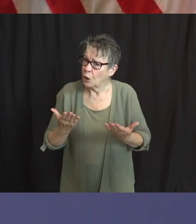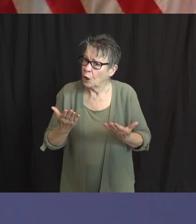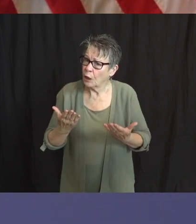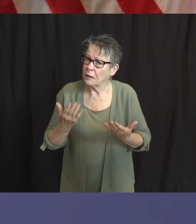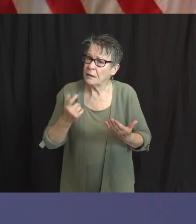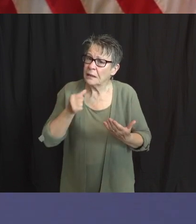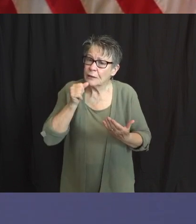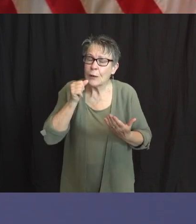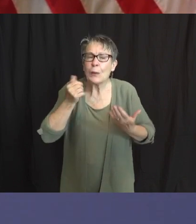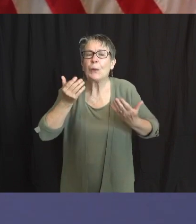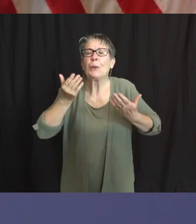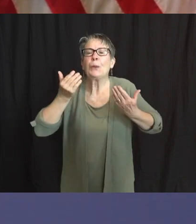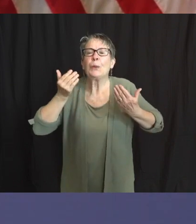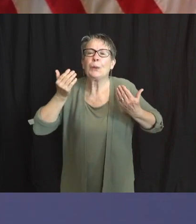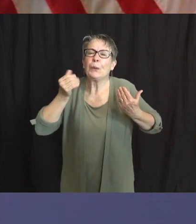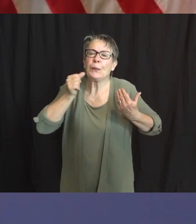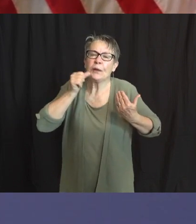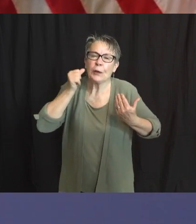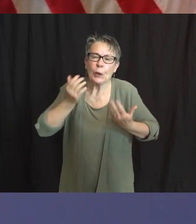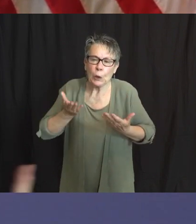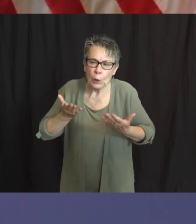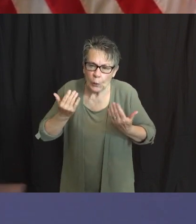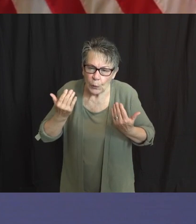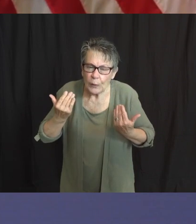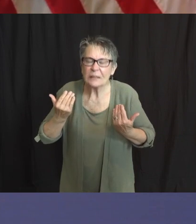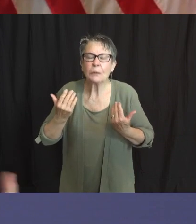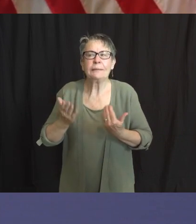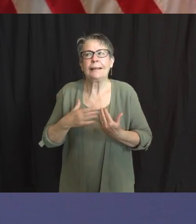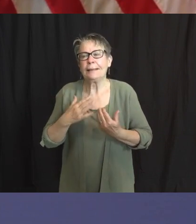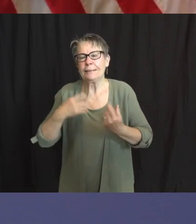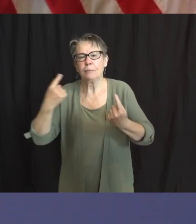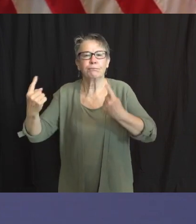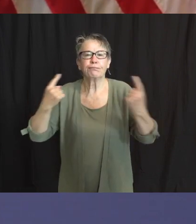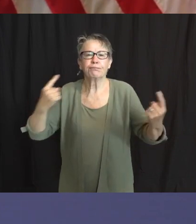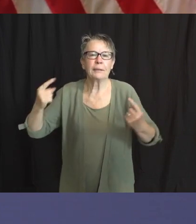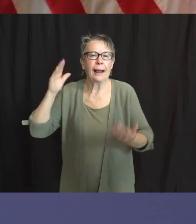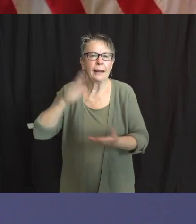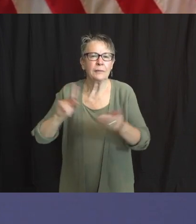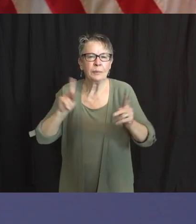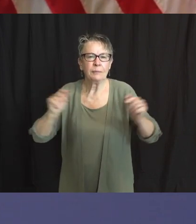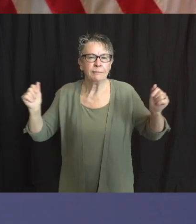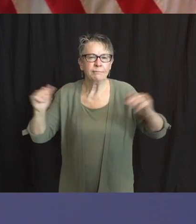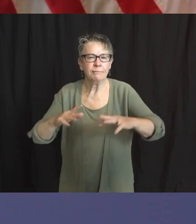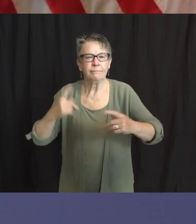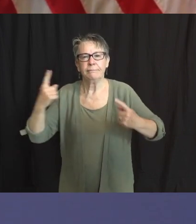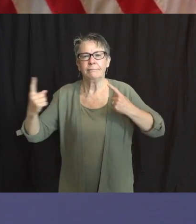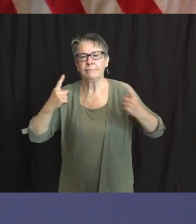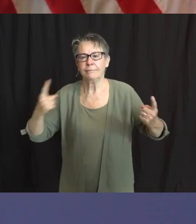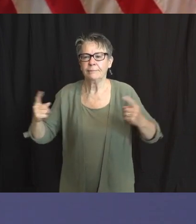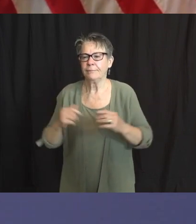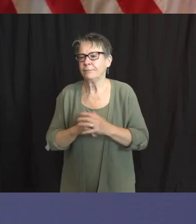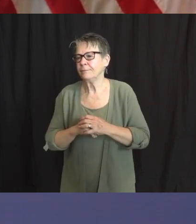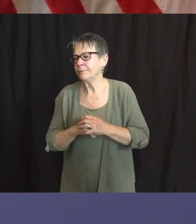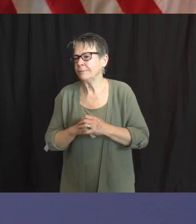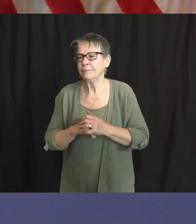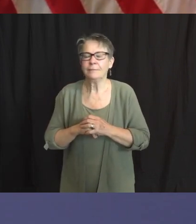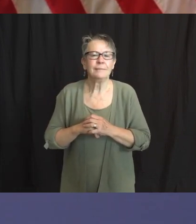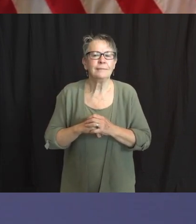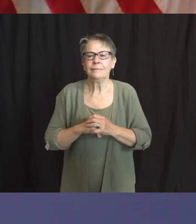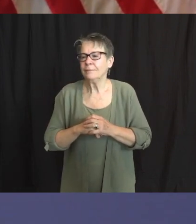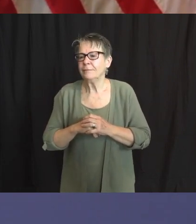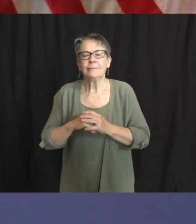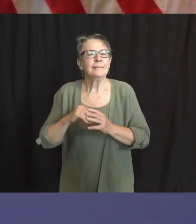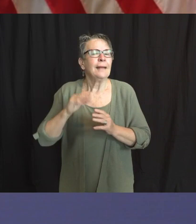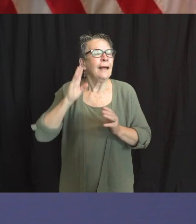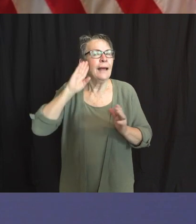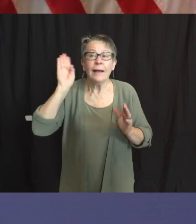us. But generally, okay. Again, masking is not where we want it to be, and I don't mean just on the beach, but boardwalk.